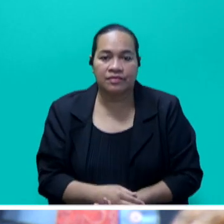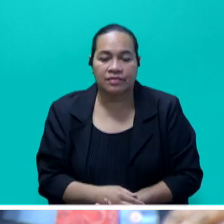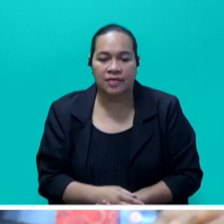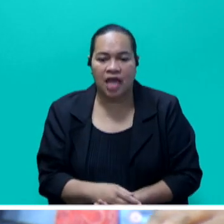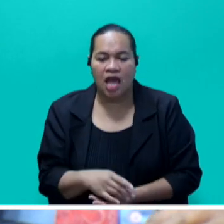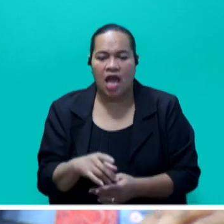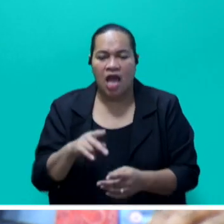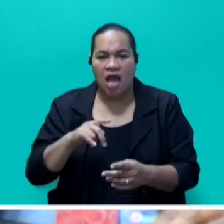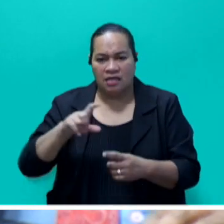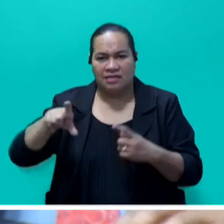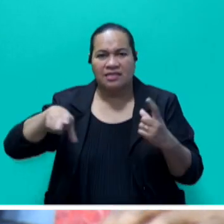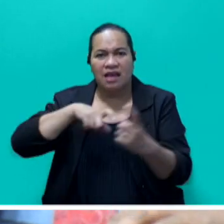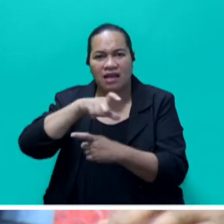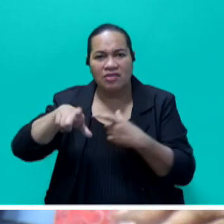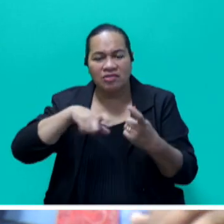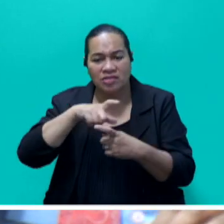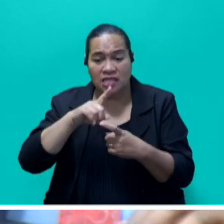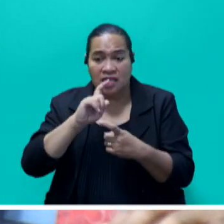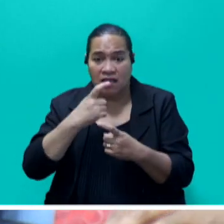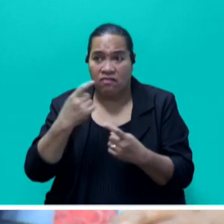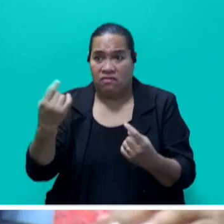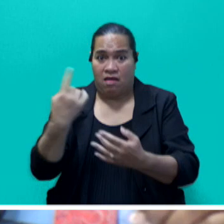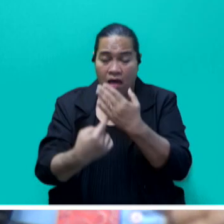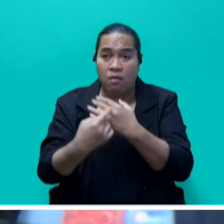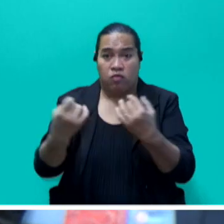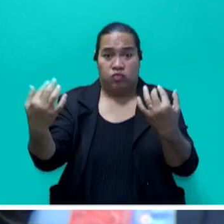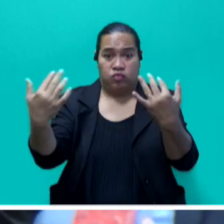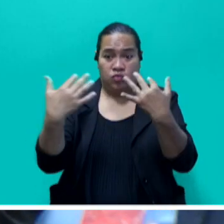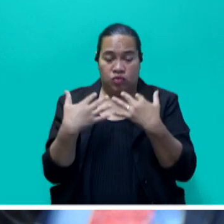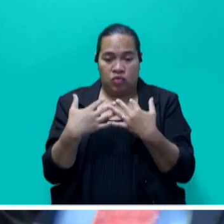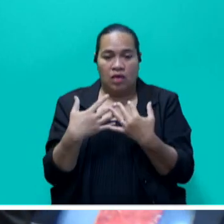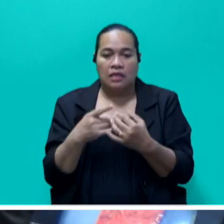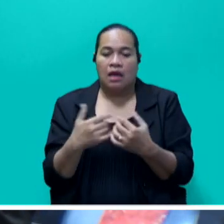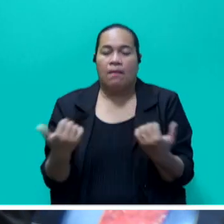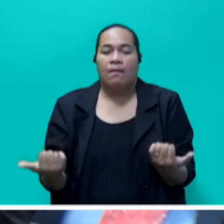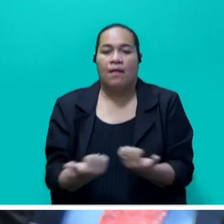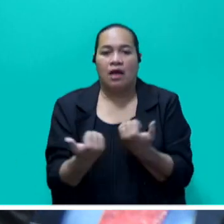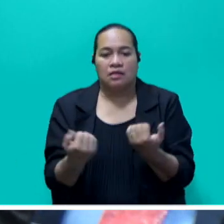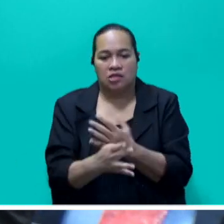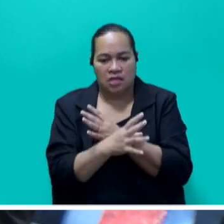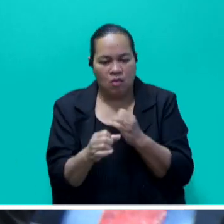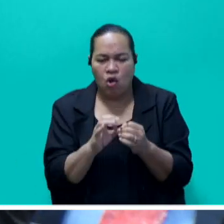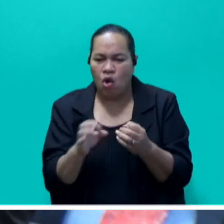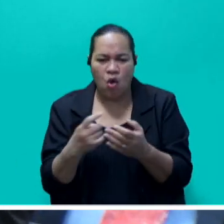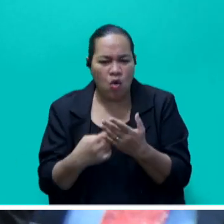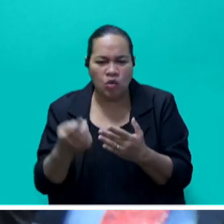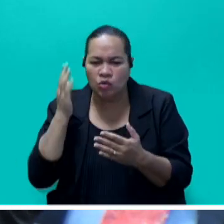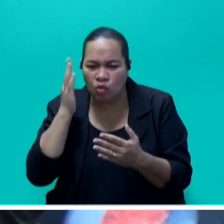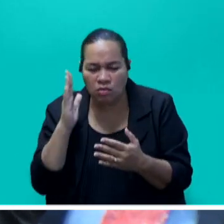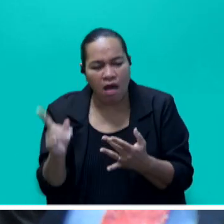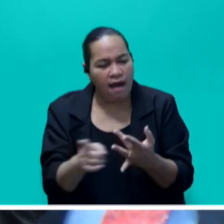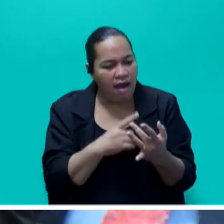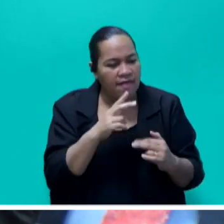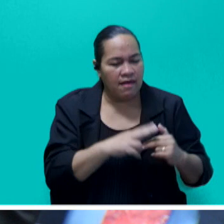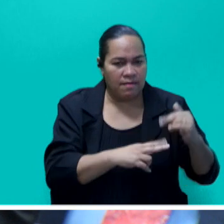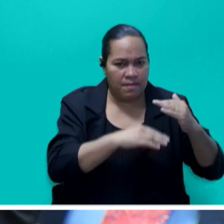Tropical cyclones, whenever they come, they cause a lot of damage, not only to schools but to other